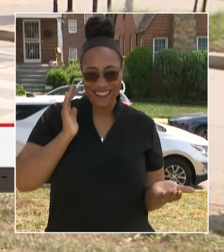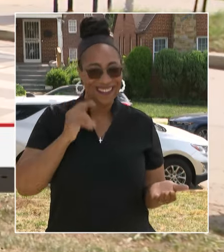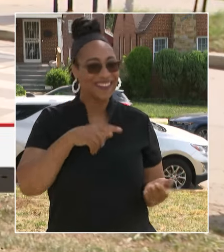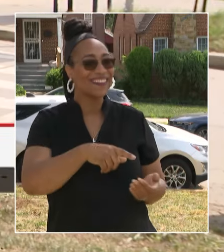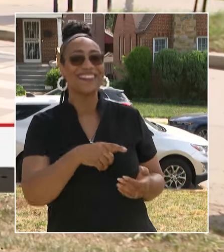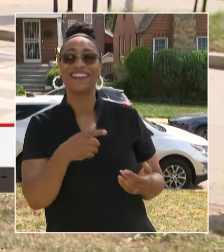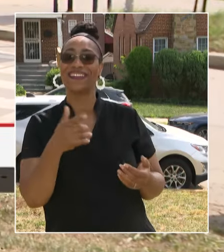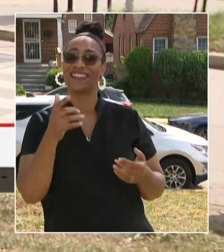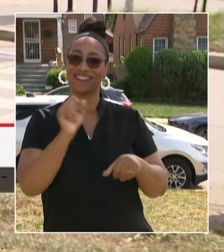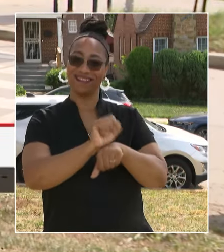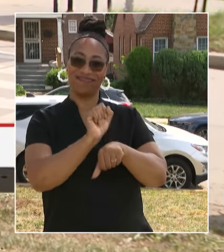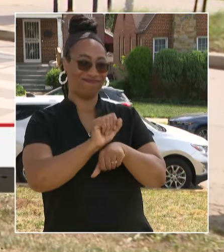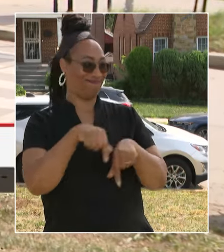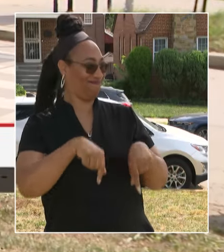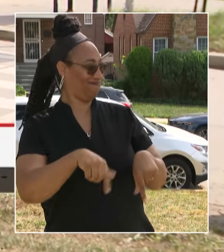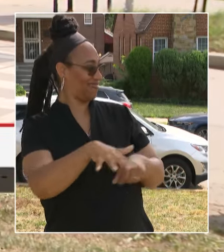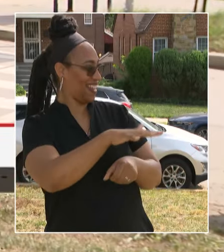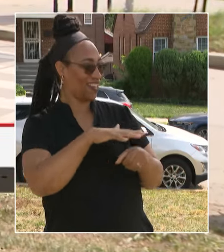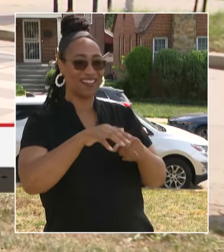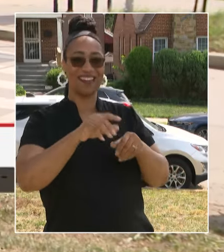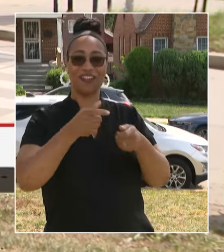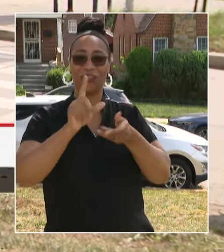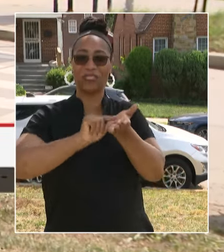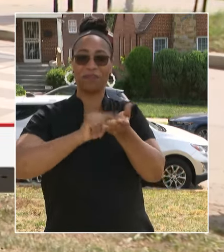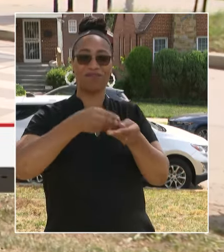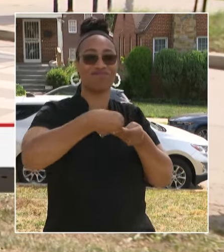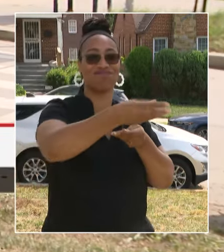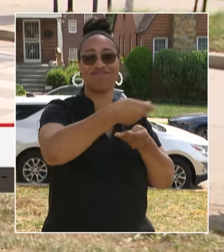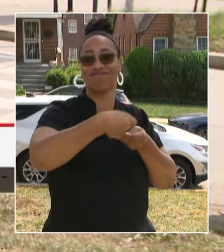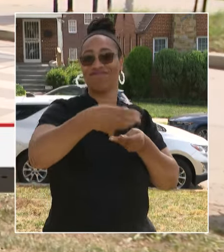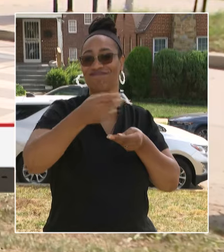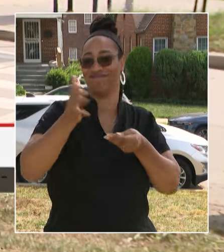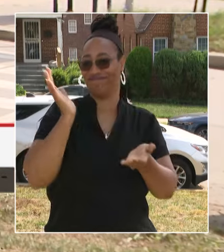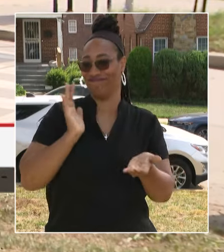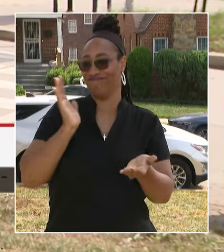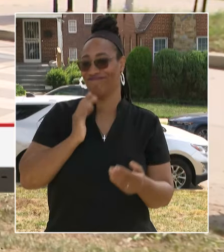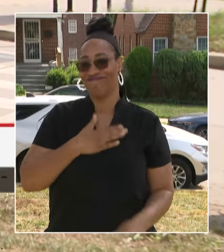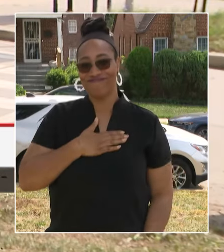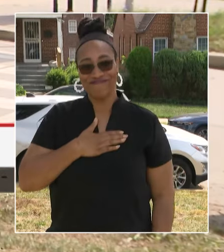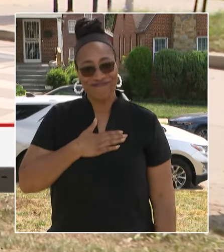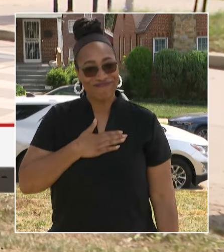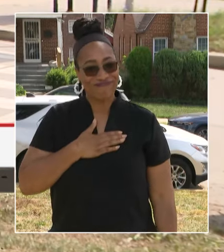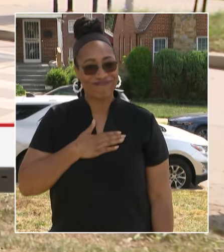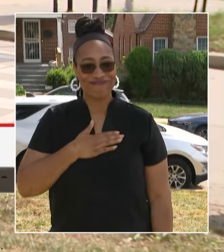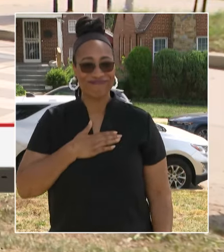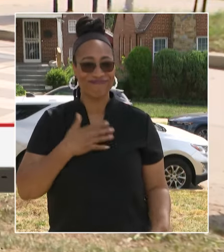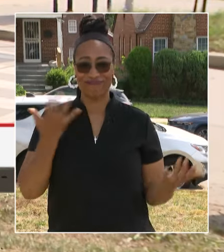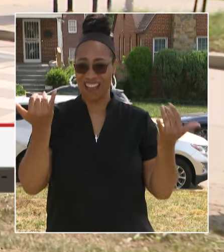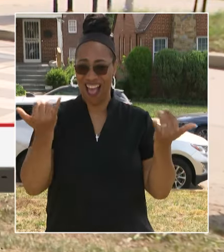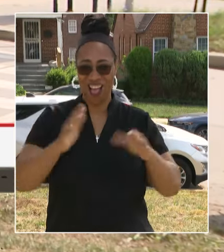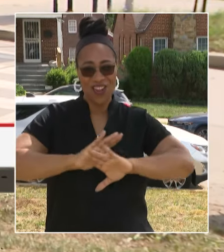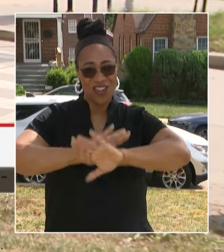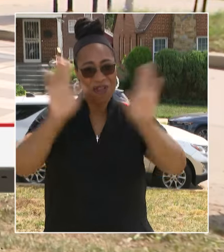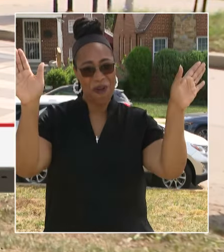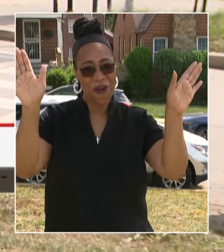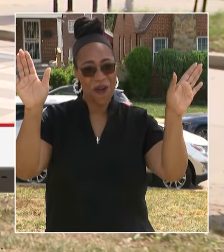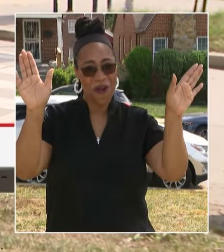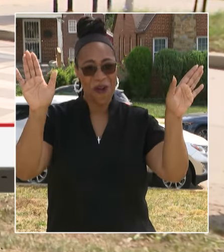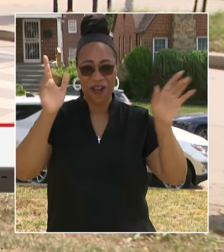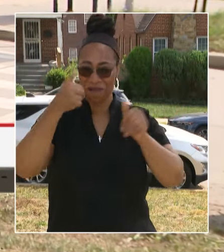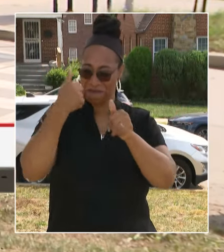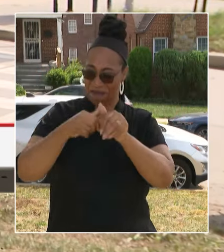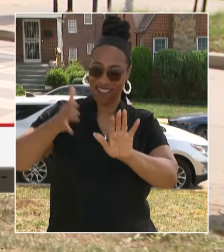only was I an ANC in this community, but this was my paper route. And it is very honorable that I'm here with